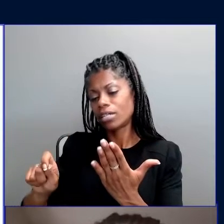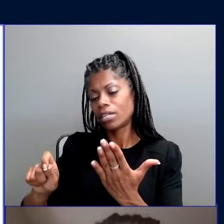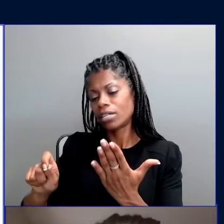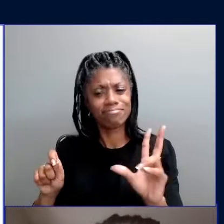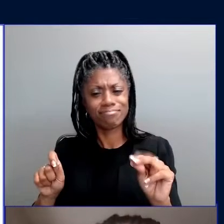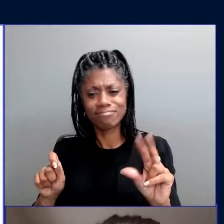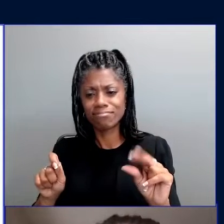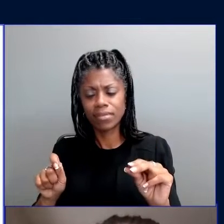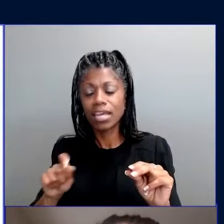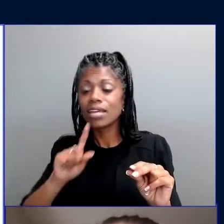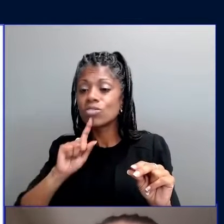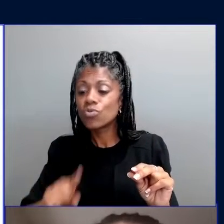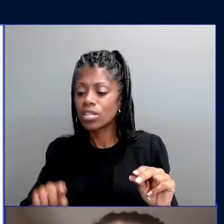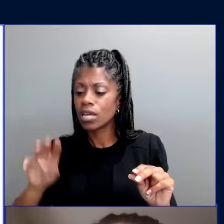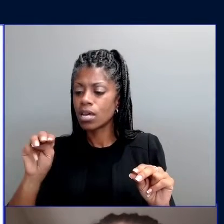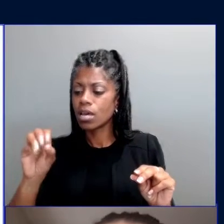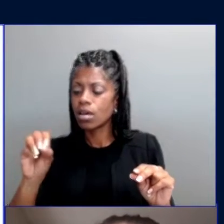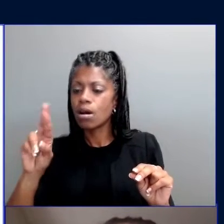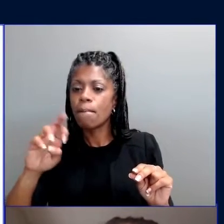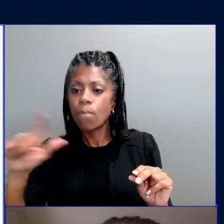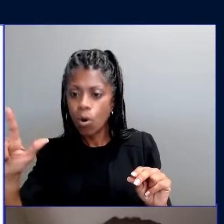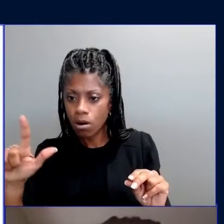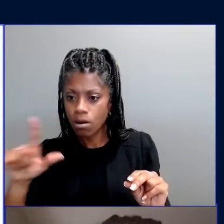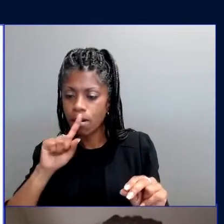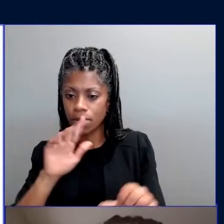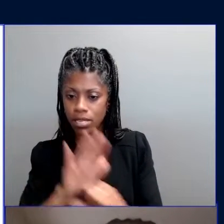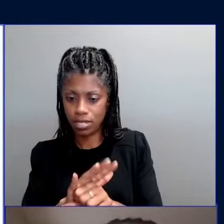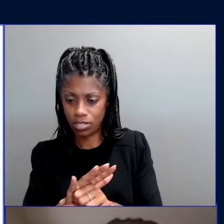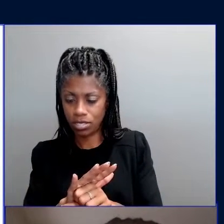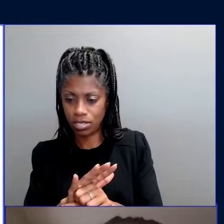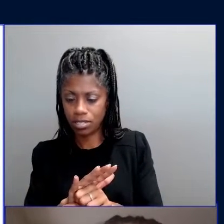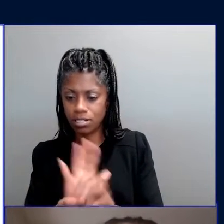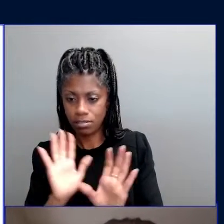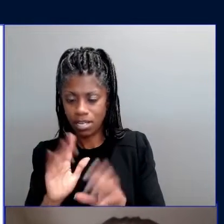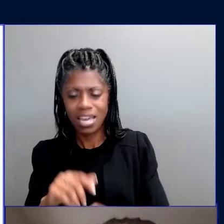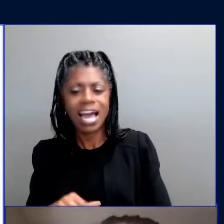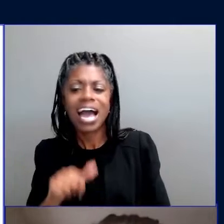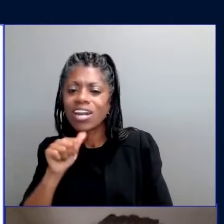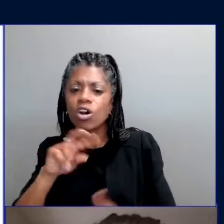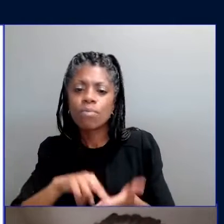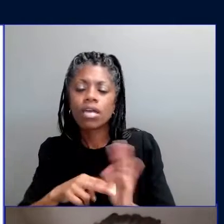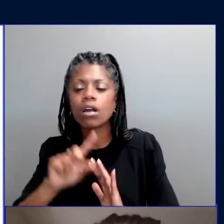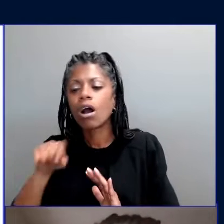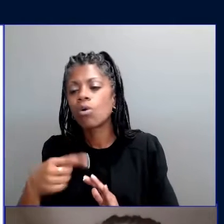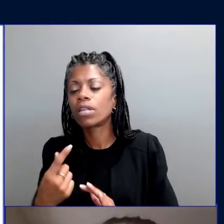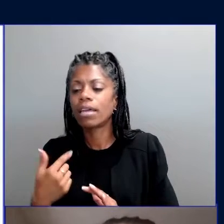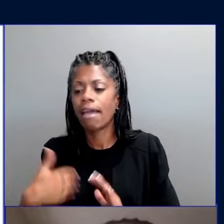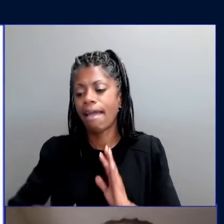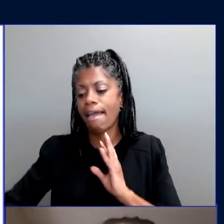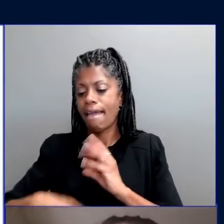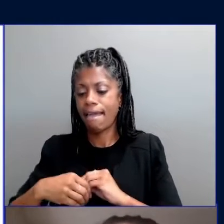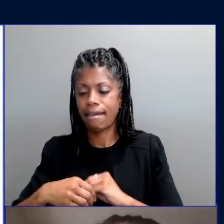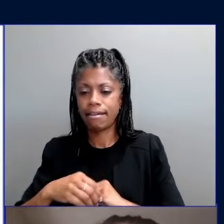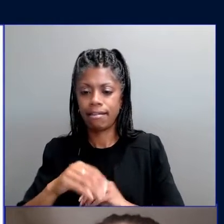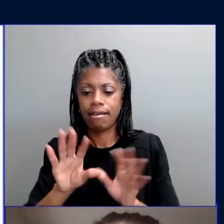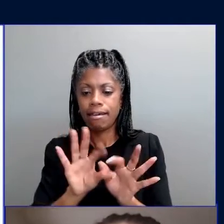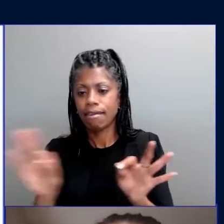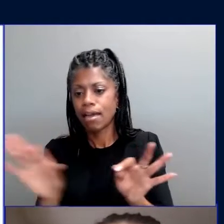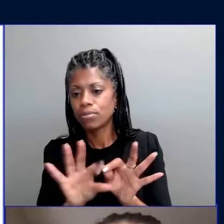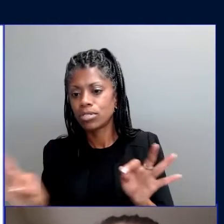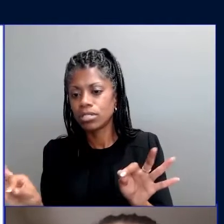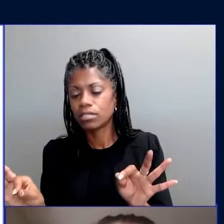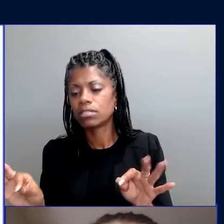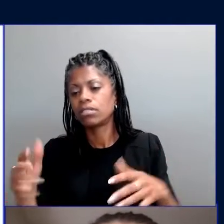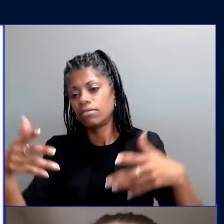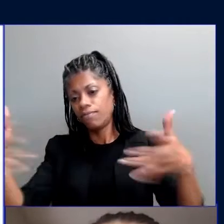responsibility. I'm not just talking about putting captions on a video and calling it a day. I'm talking about how you